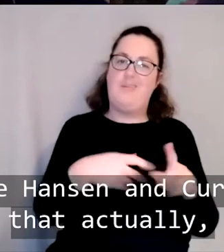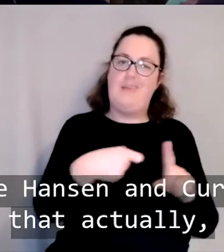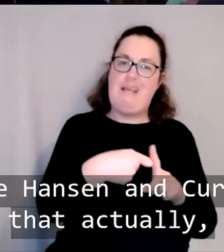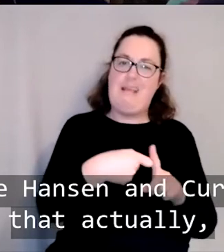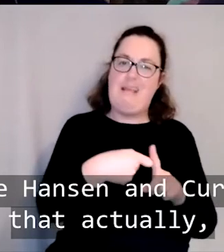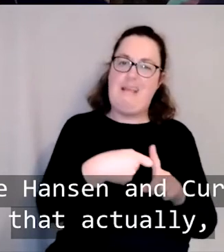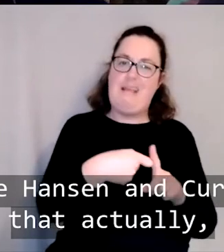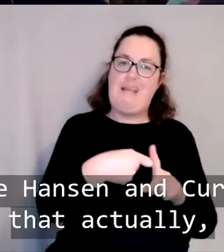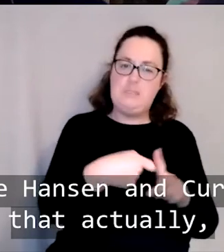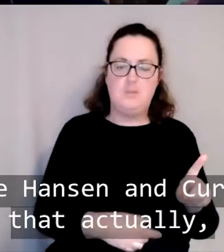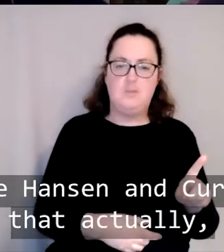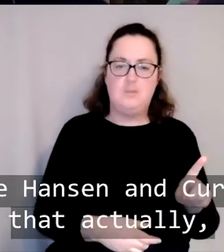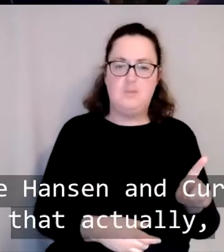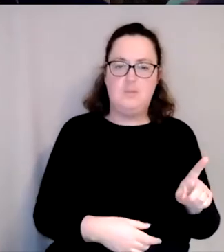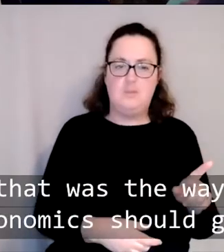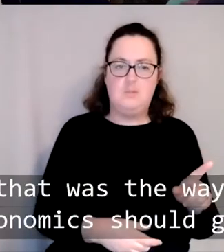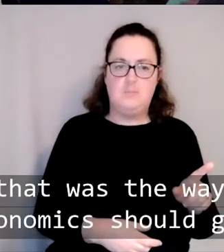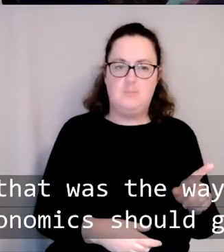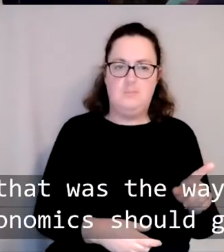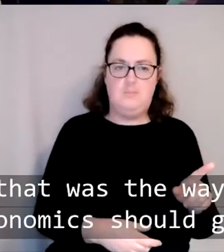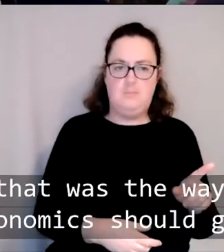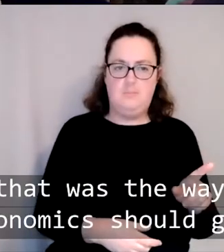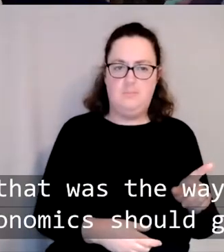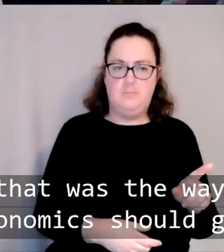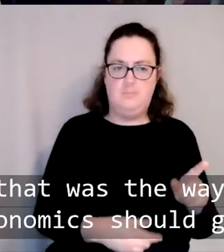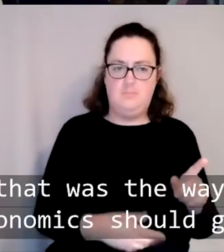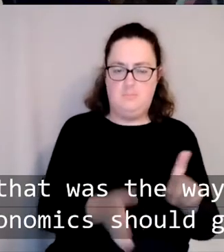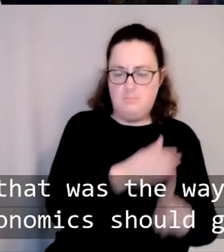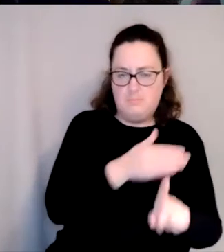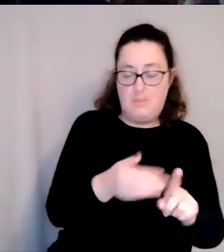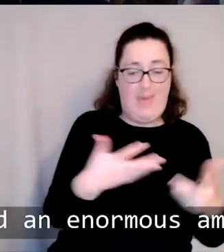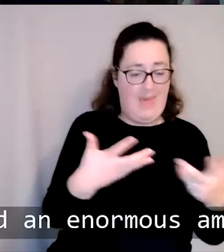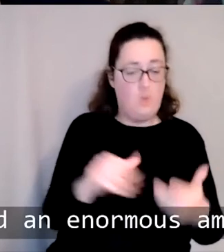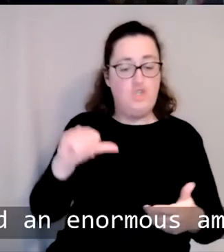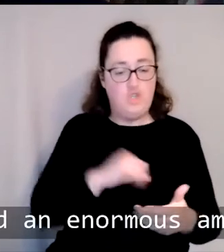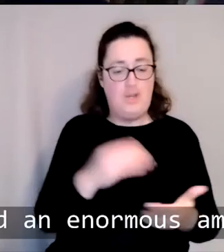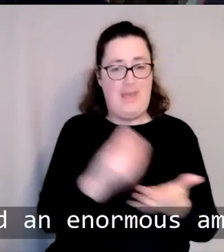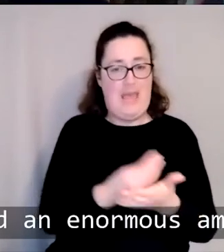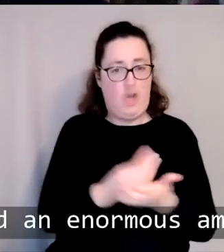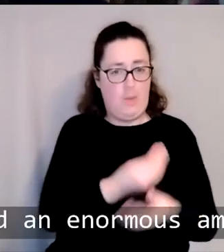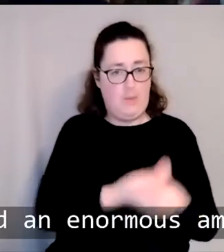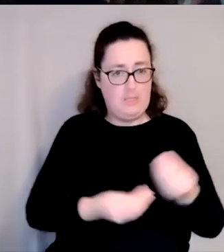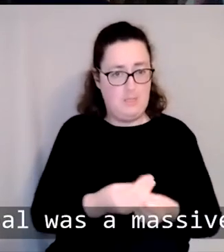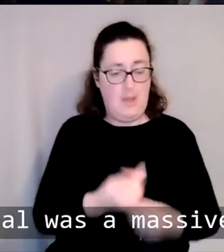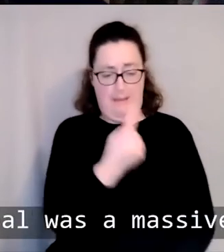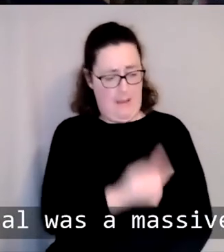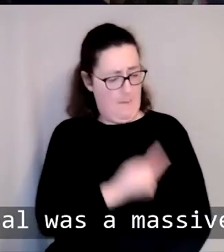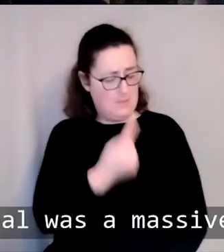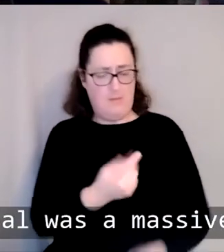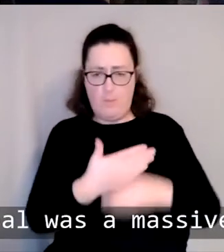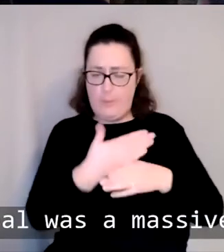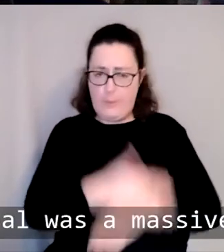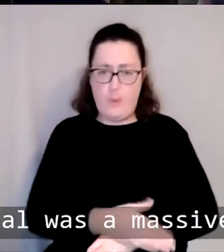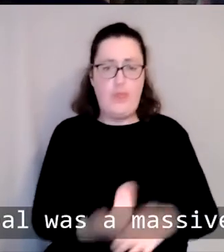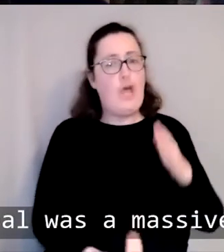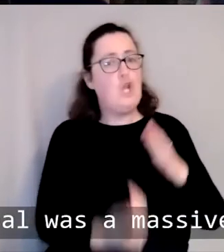Hanson and Curry, that actually that was the way economics should go. He did an enormous amount. I mean, the New Deal was